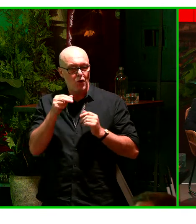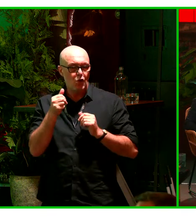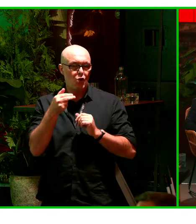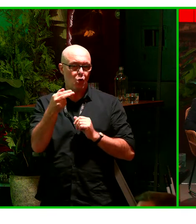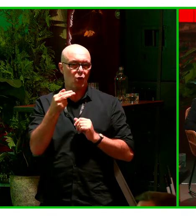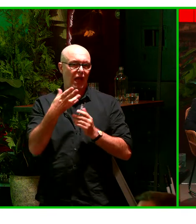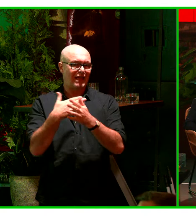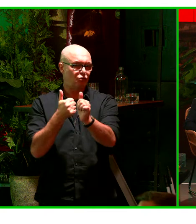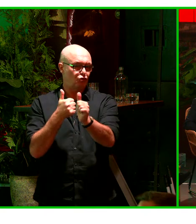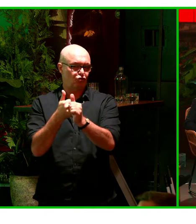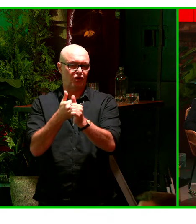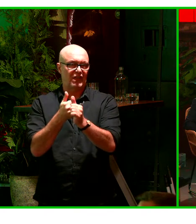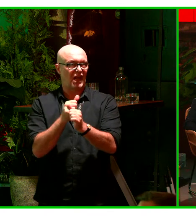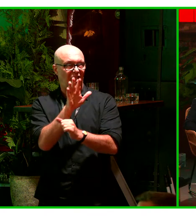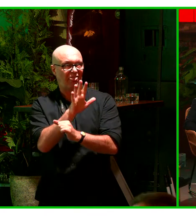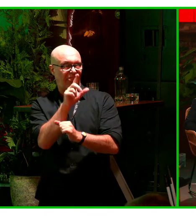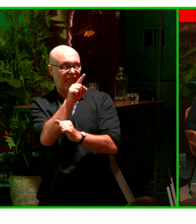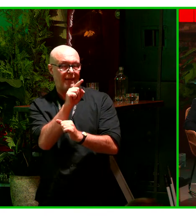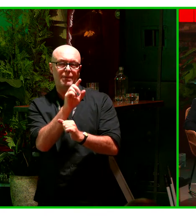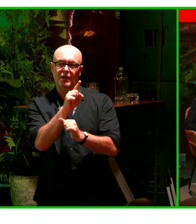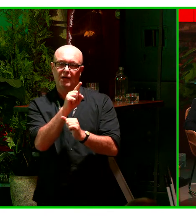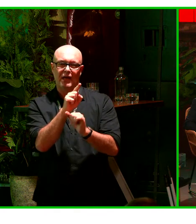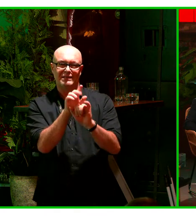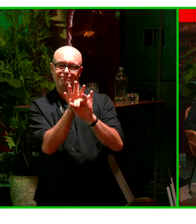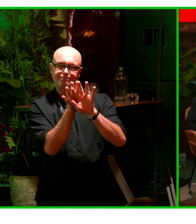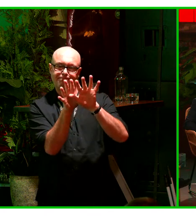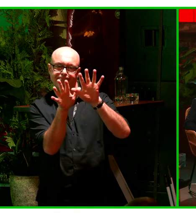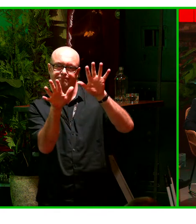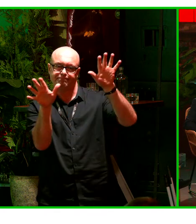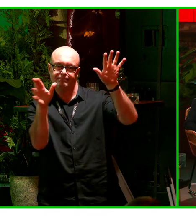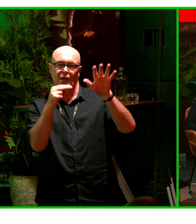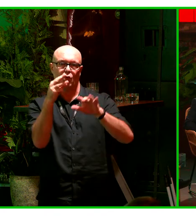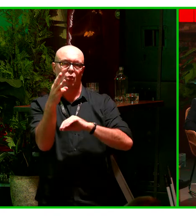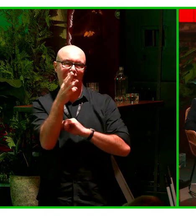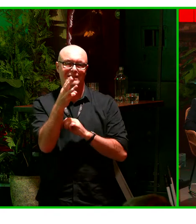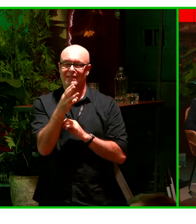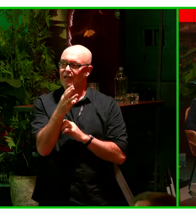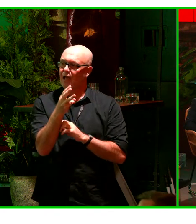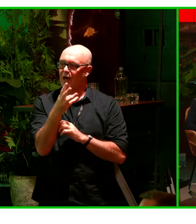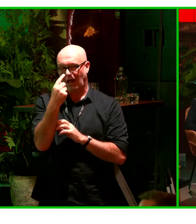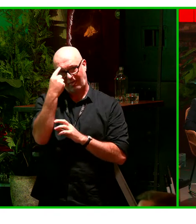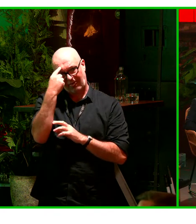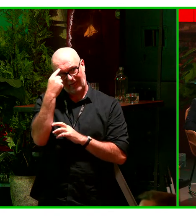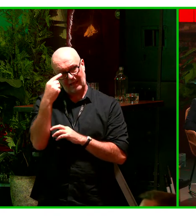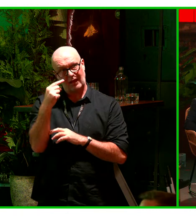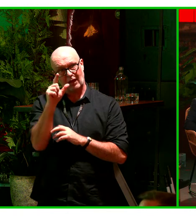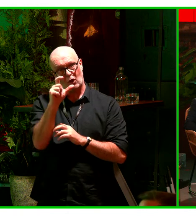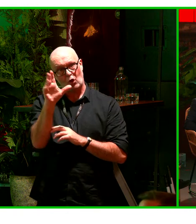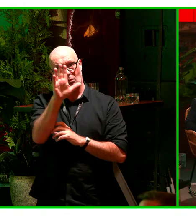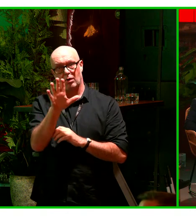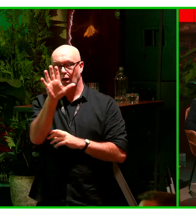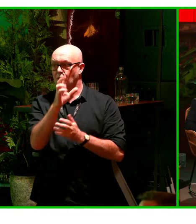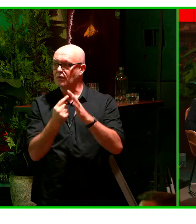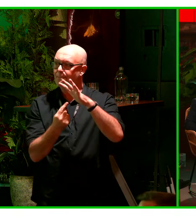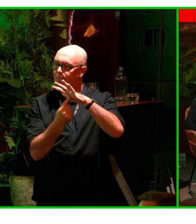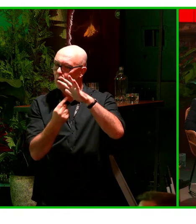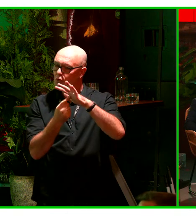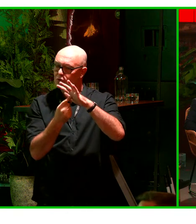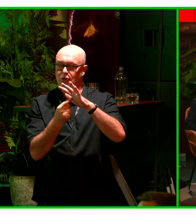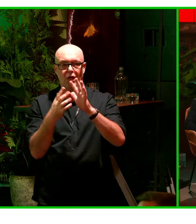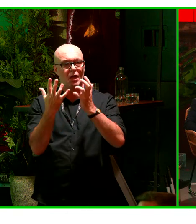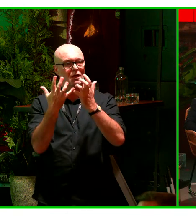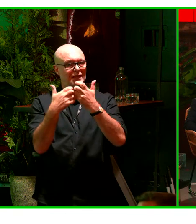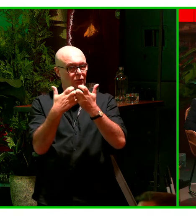there, goes much wider and spreads across the whole of the Northwest. And we are, I believe, an important element, both technologically